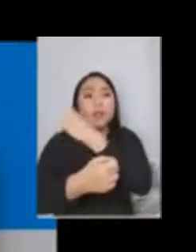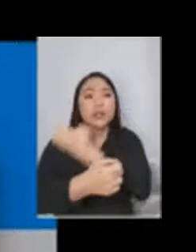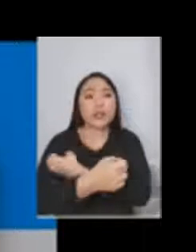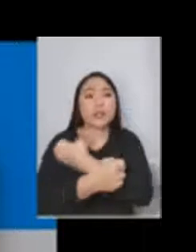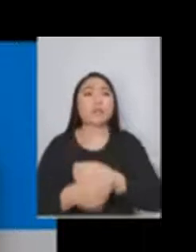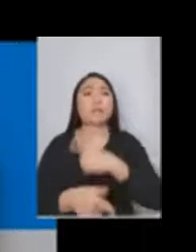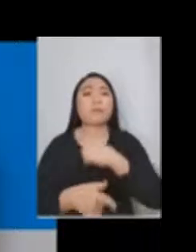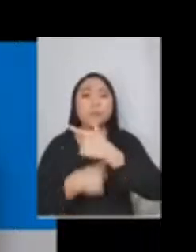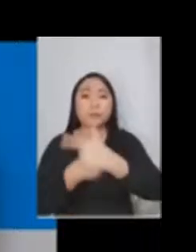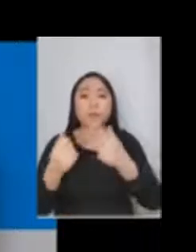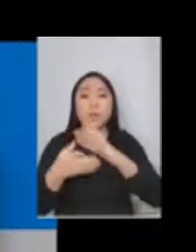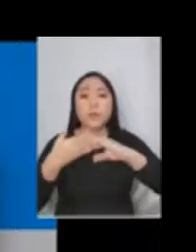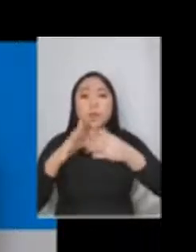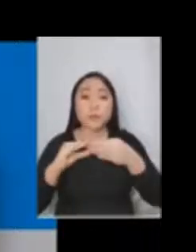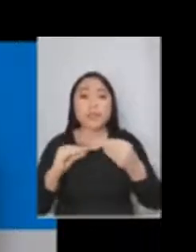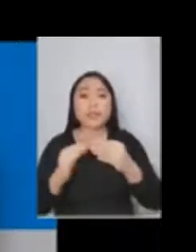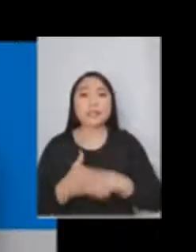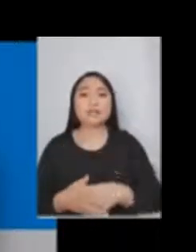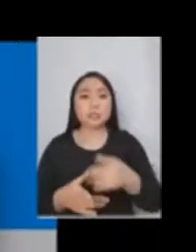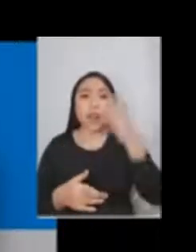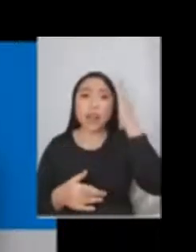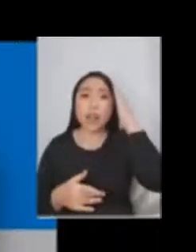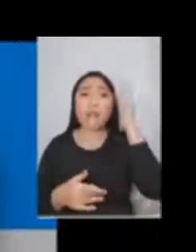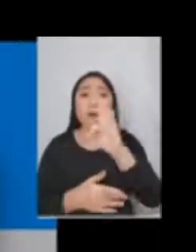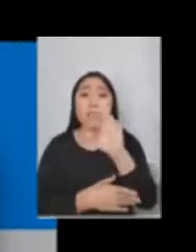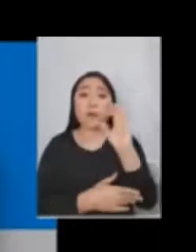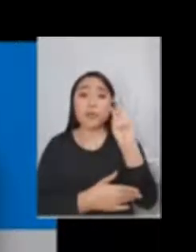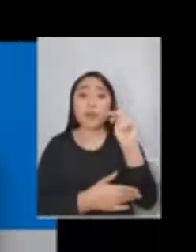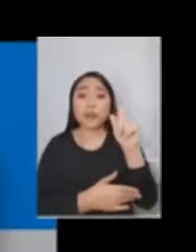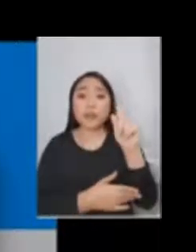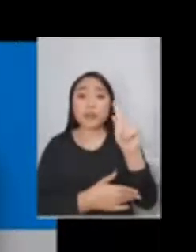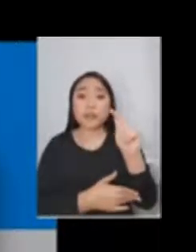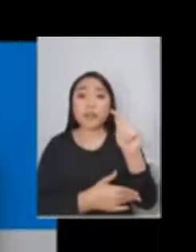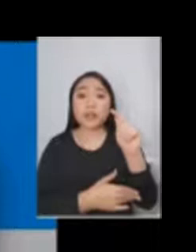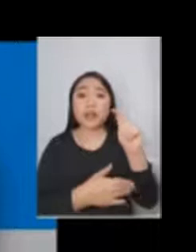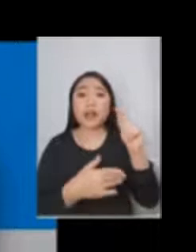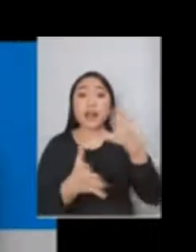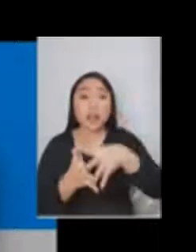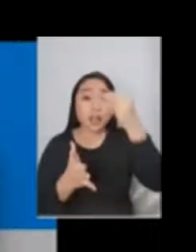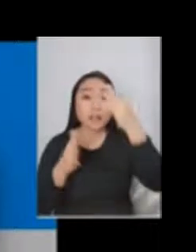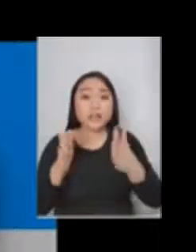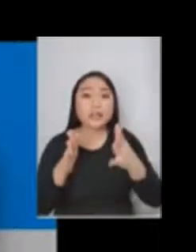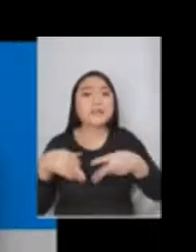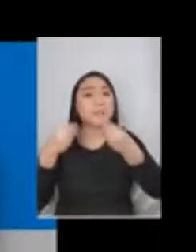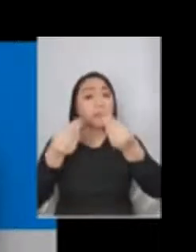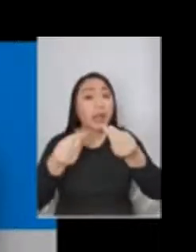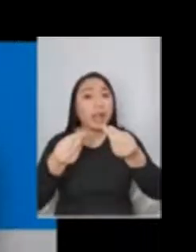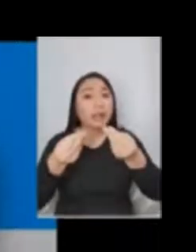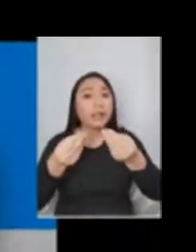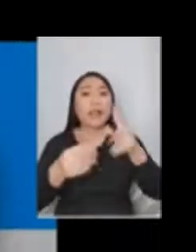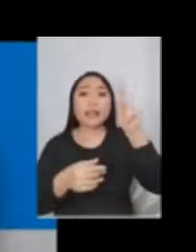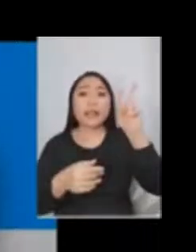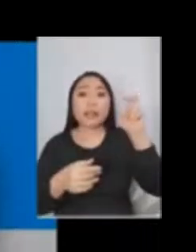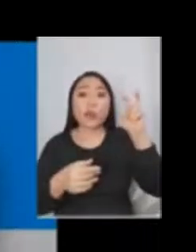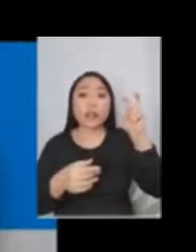1 to 10, we have science and mathematics subjects. And for our senior high school, we have the general mathematics,